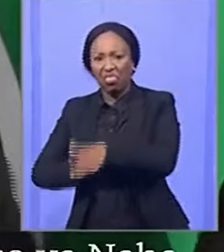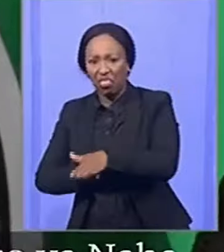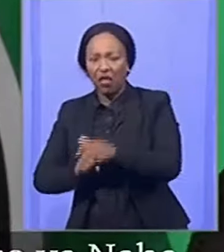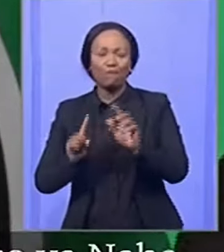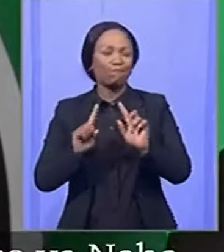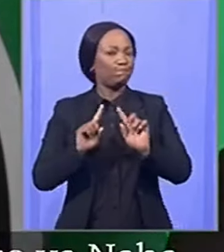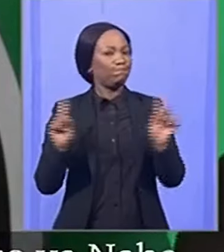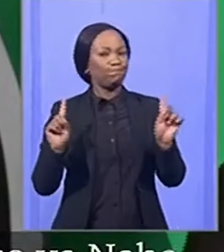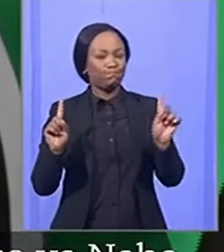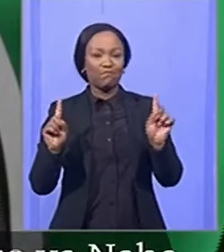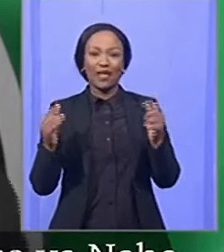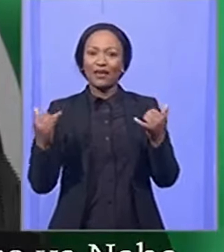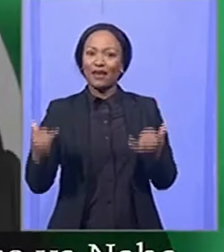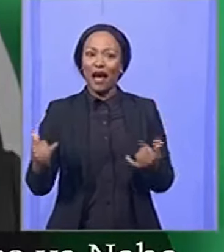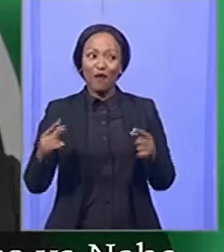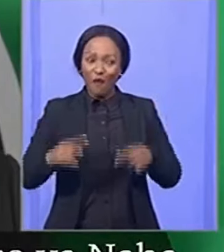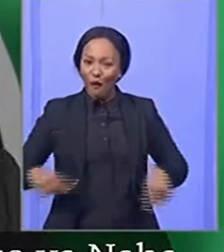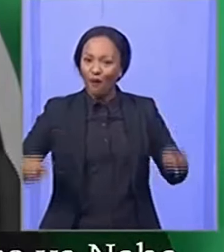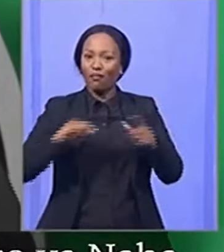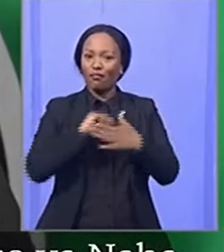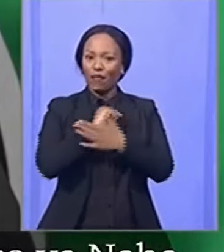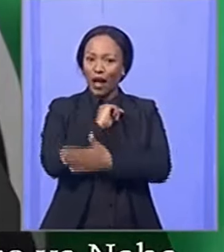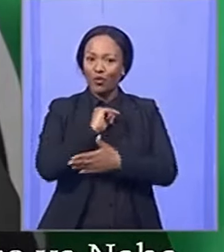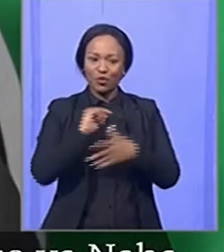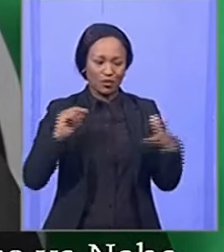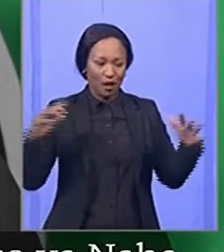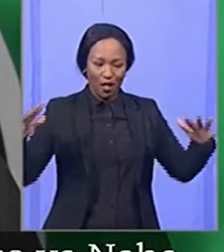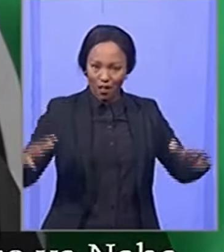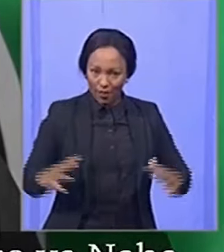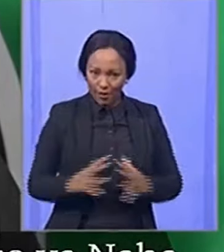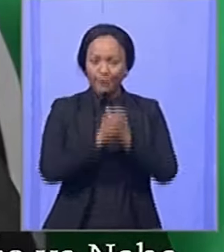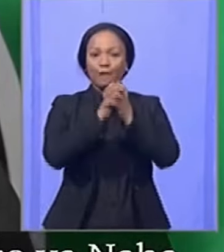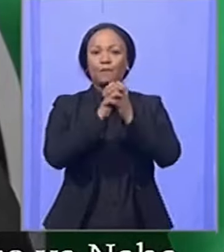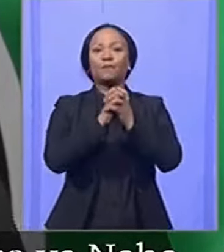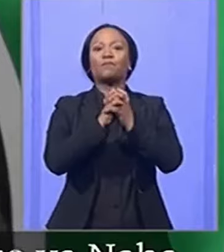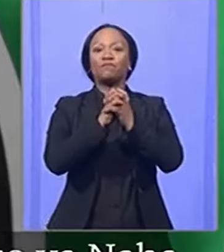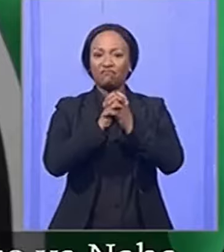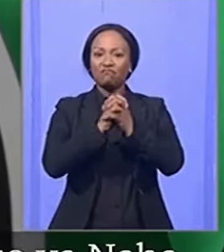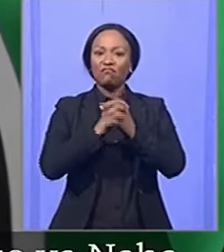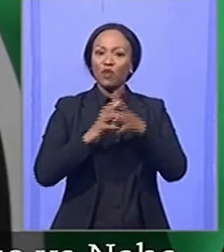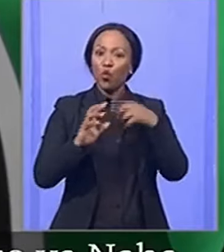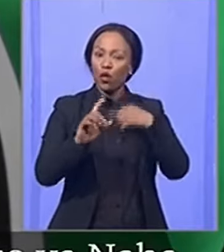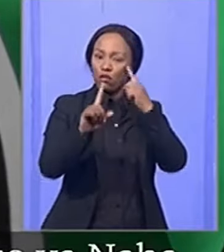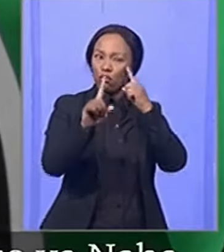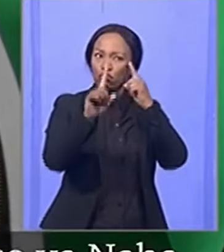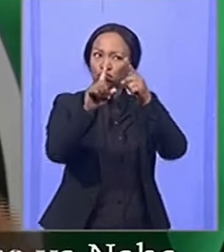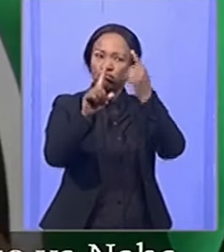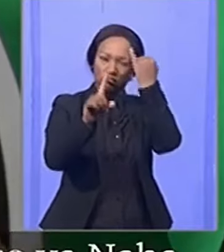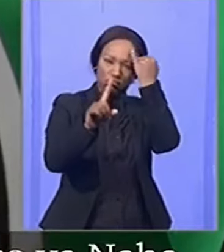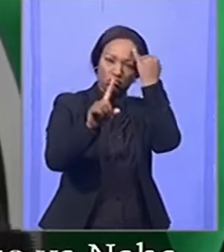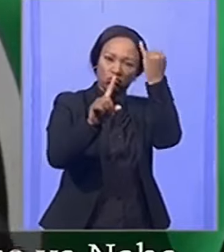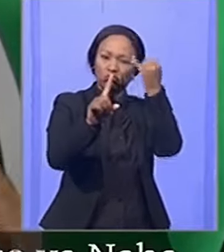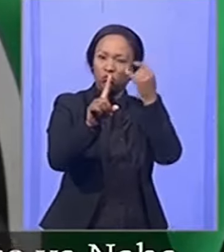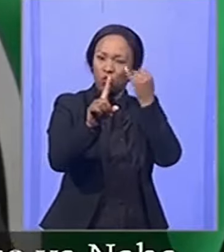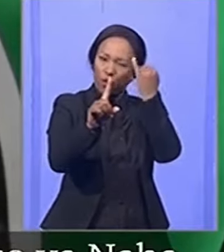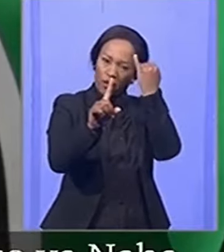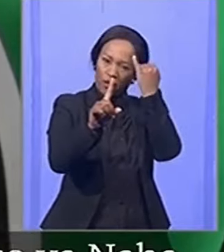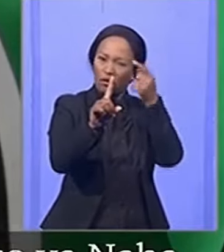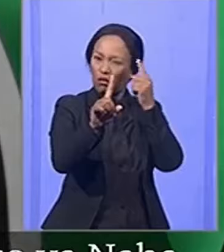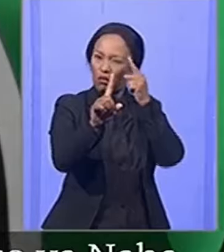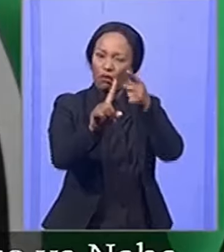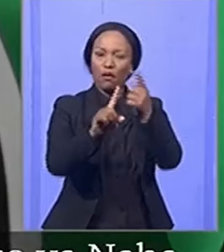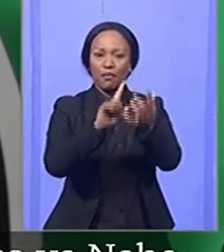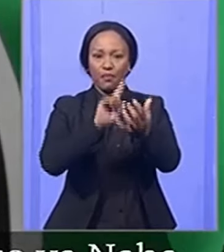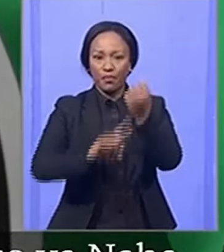united and prosperous nation. That is the ideal. That's the end game. Everything as